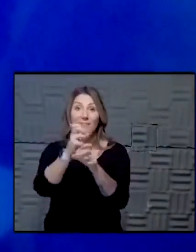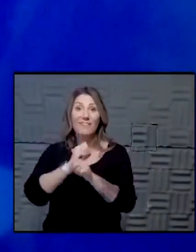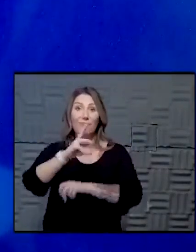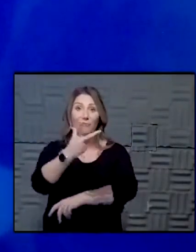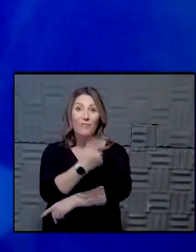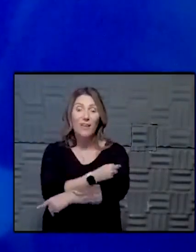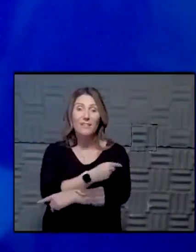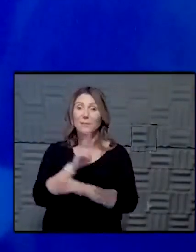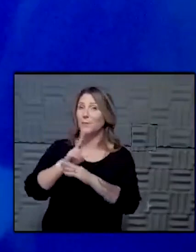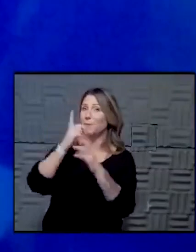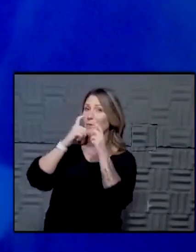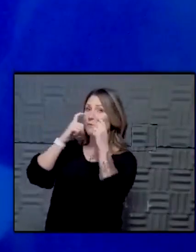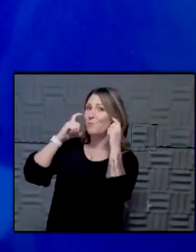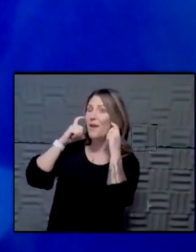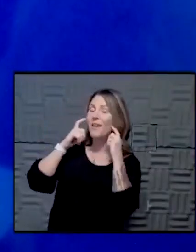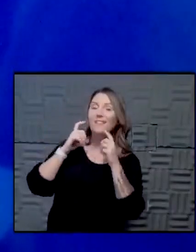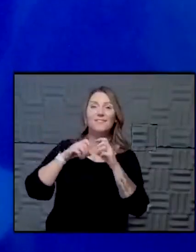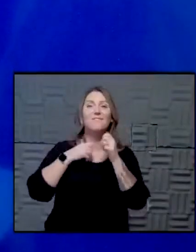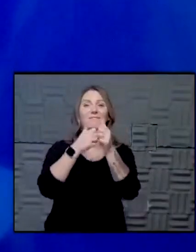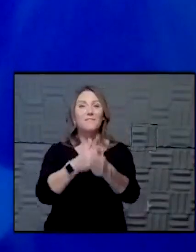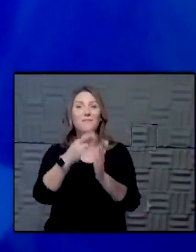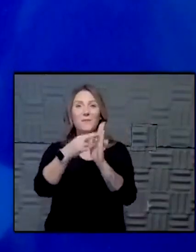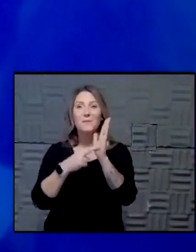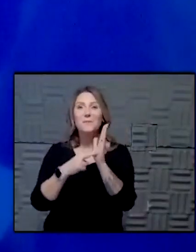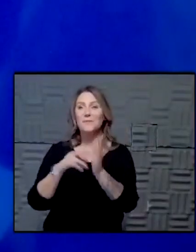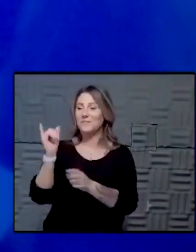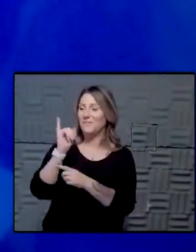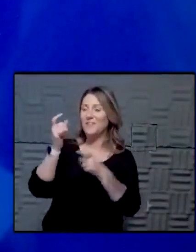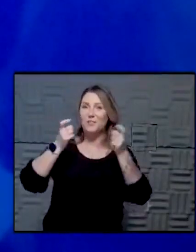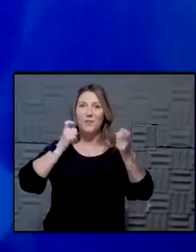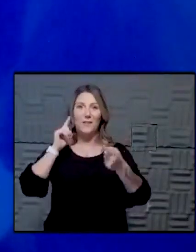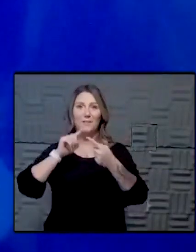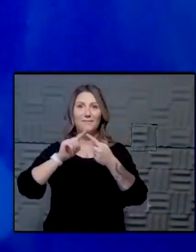vaccine, wear your mask, follow the rules of infection control. Until we talk